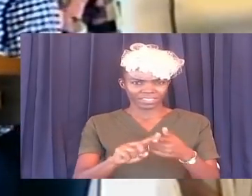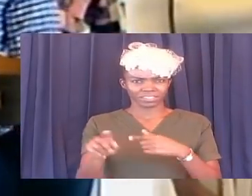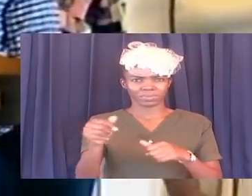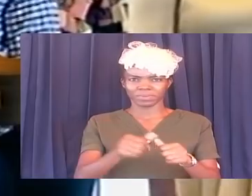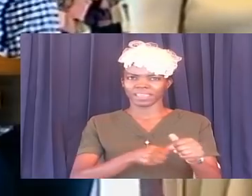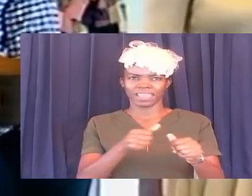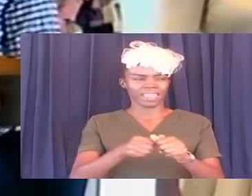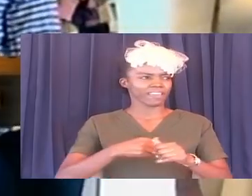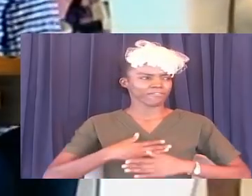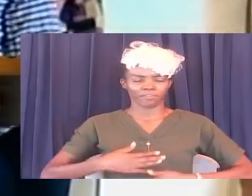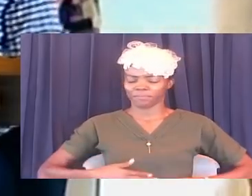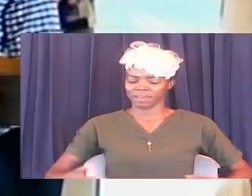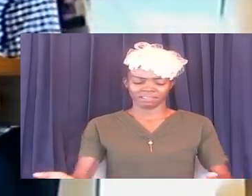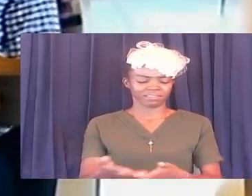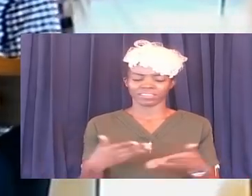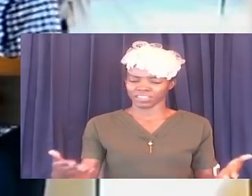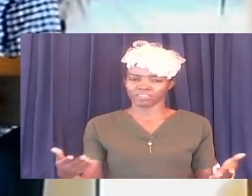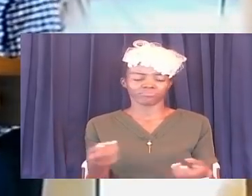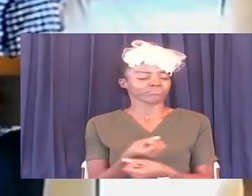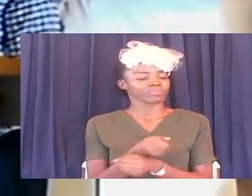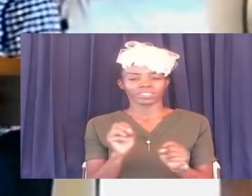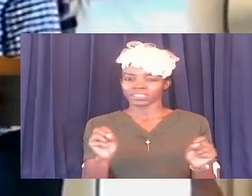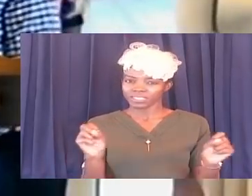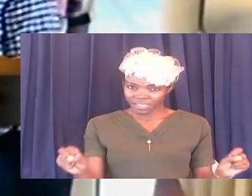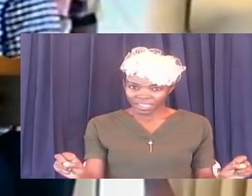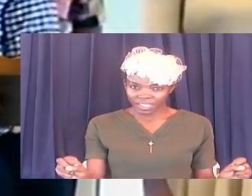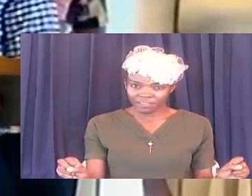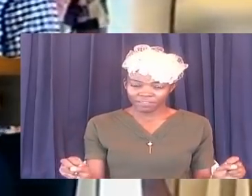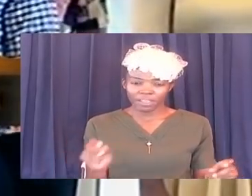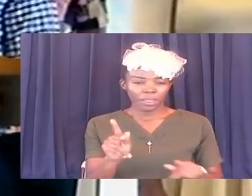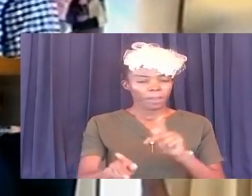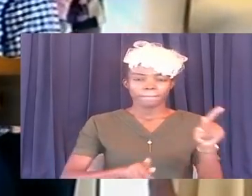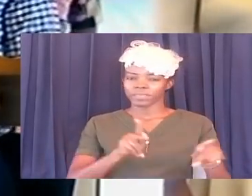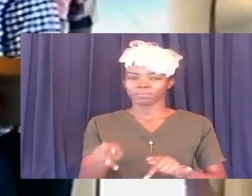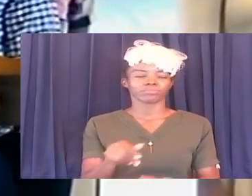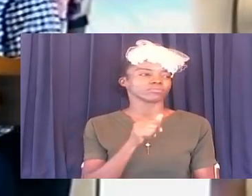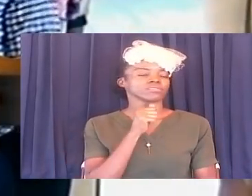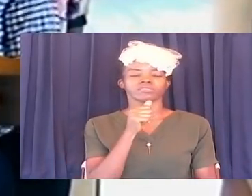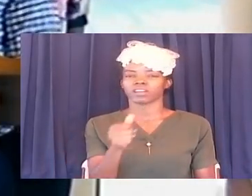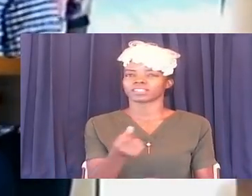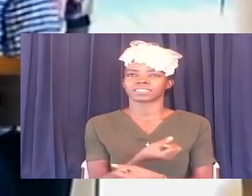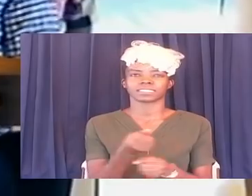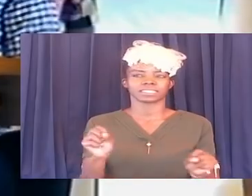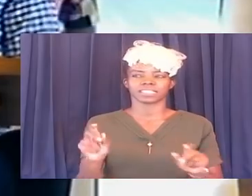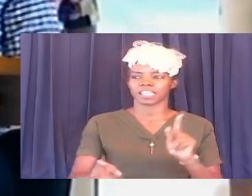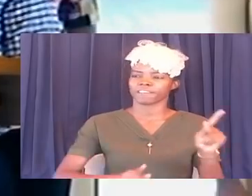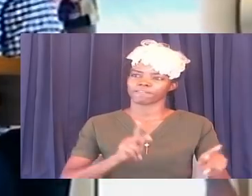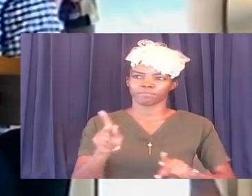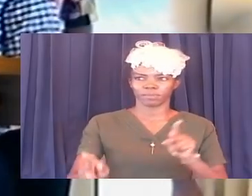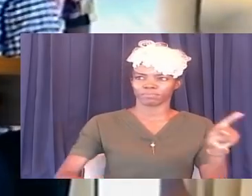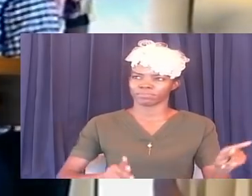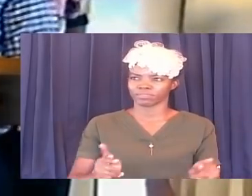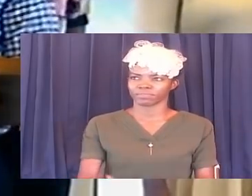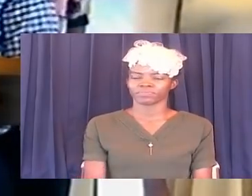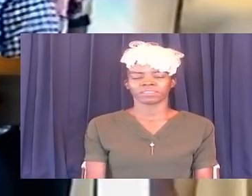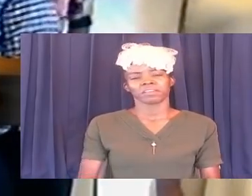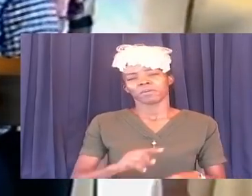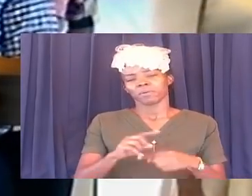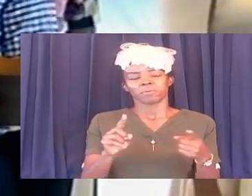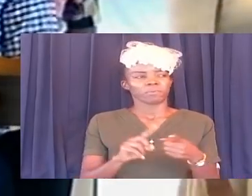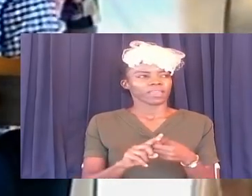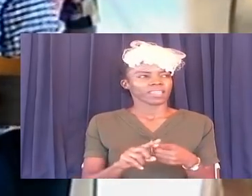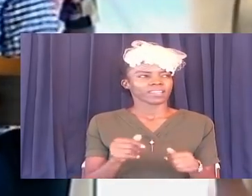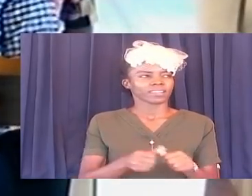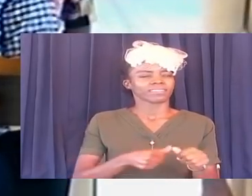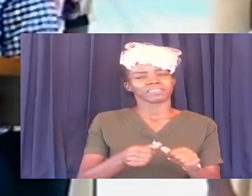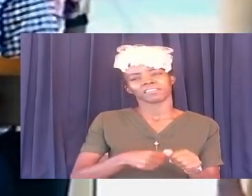Saved or unsaved, we pray that you'll minister to every heart. And we pray that when all is said and done, that